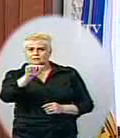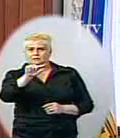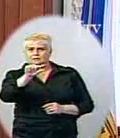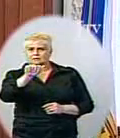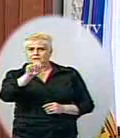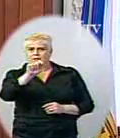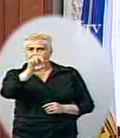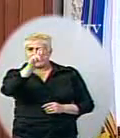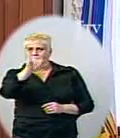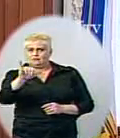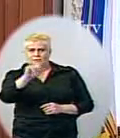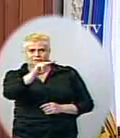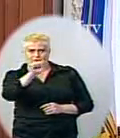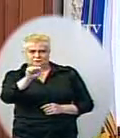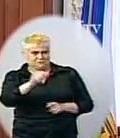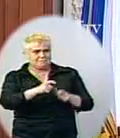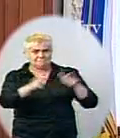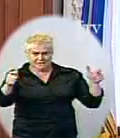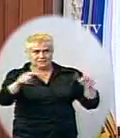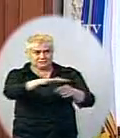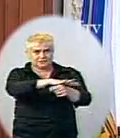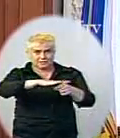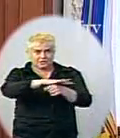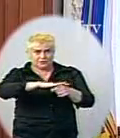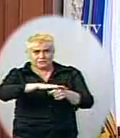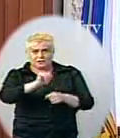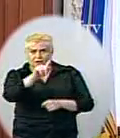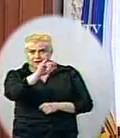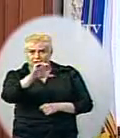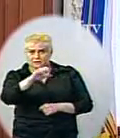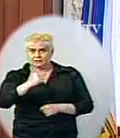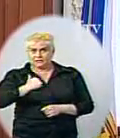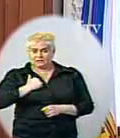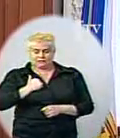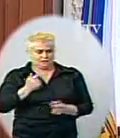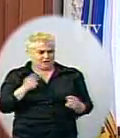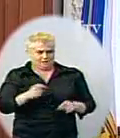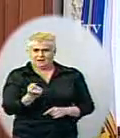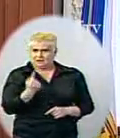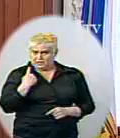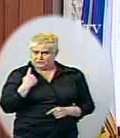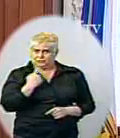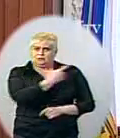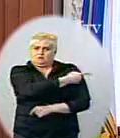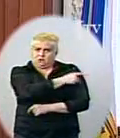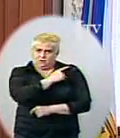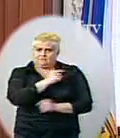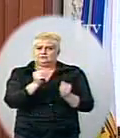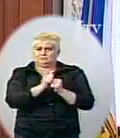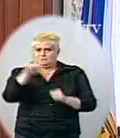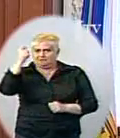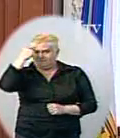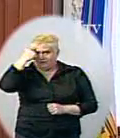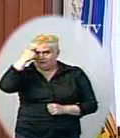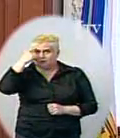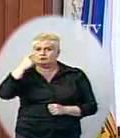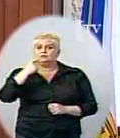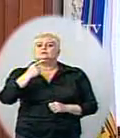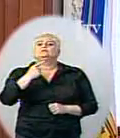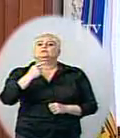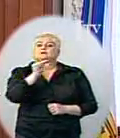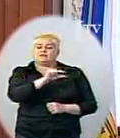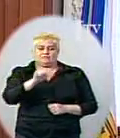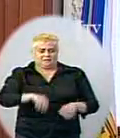its kind in Atlantic Canada. Just over a year ago, my government and the federal government announced support for a feasibility